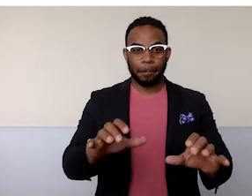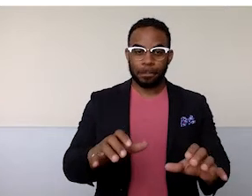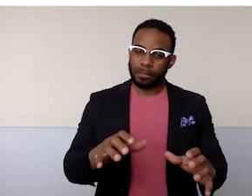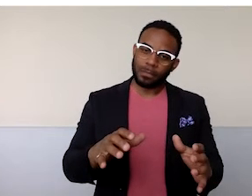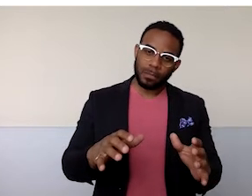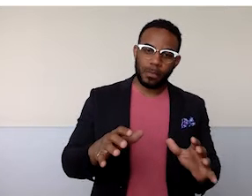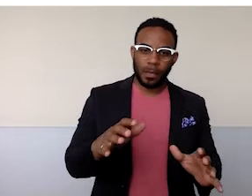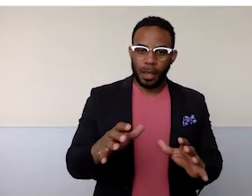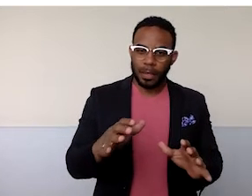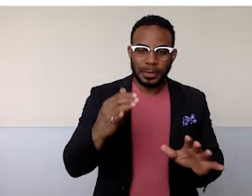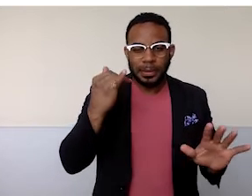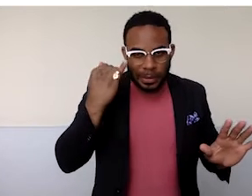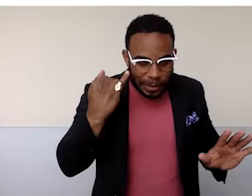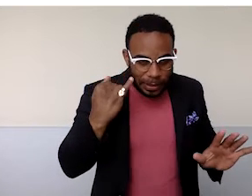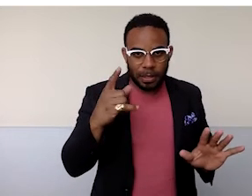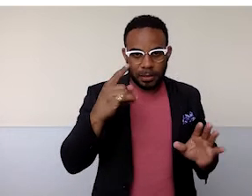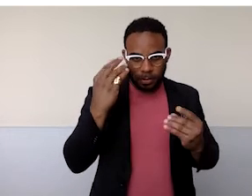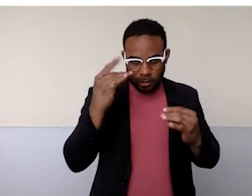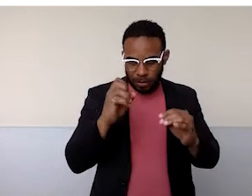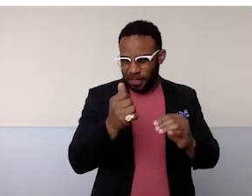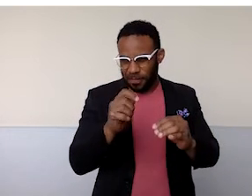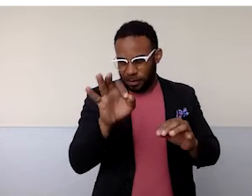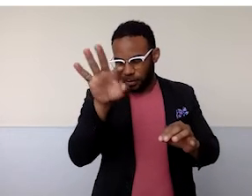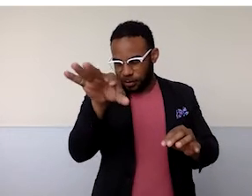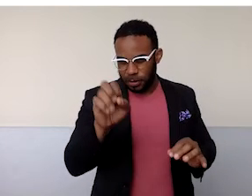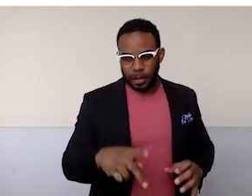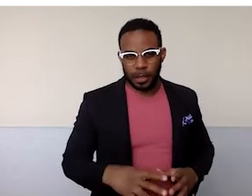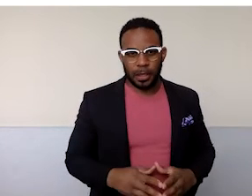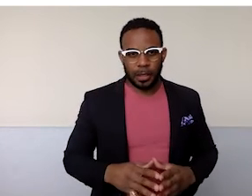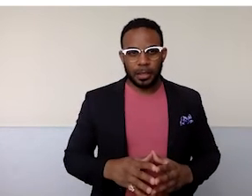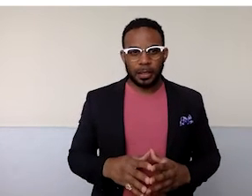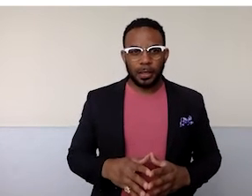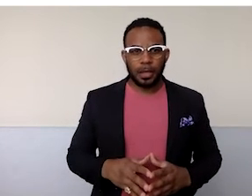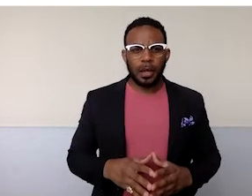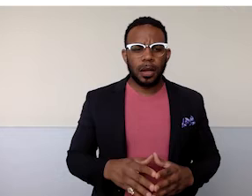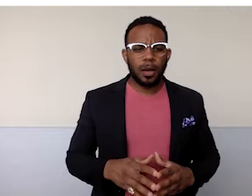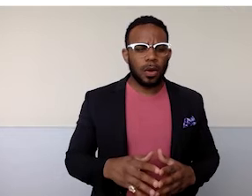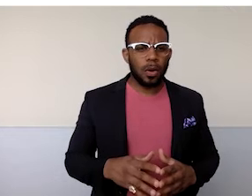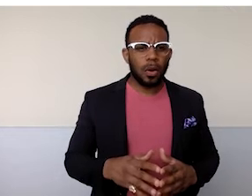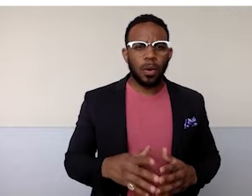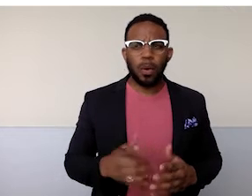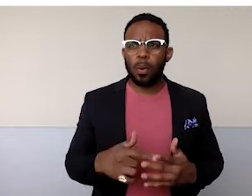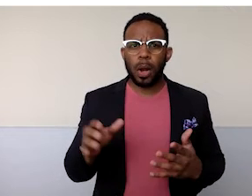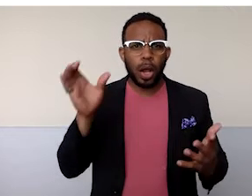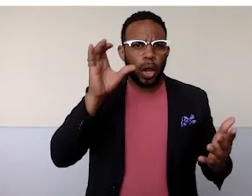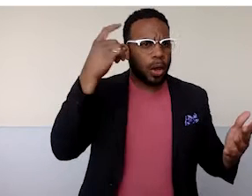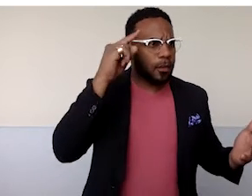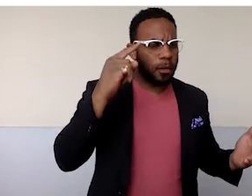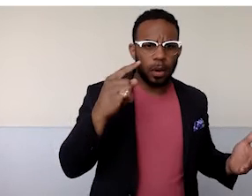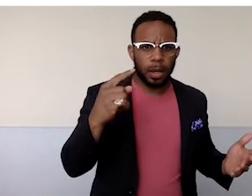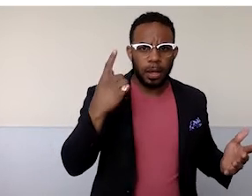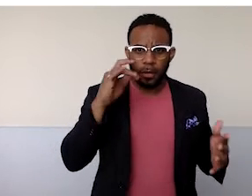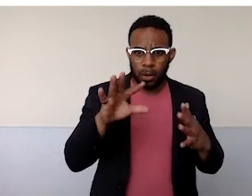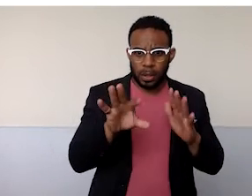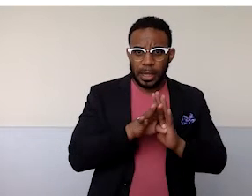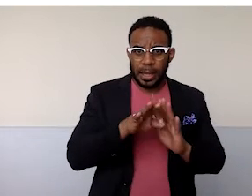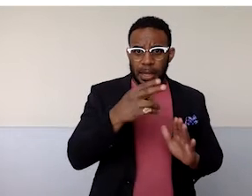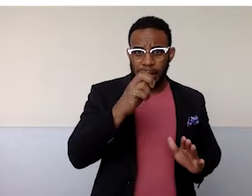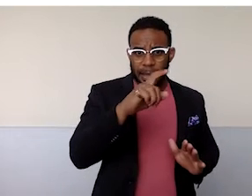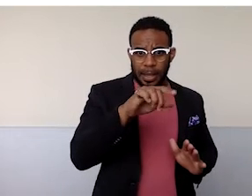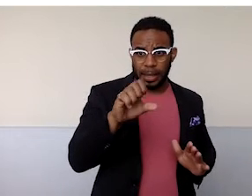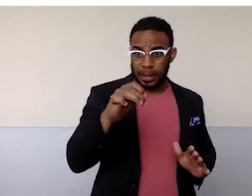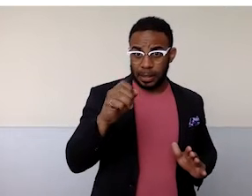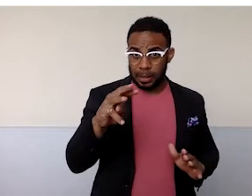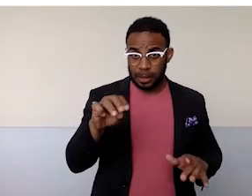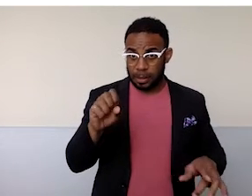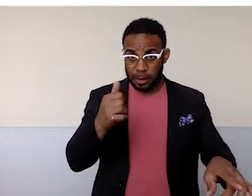then just to mention a few because of time. What are those things to look out for if you really want to, choose LSCMS,